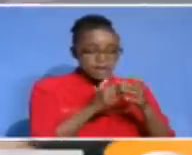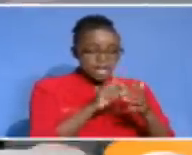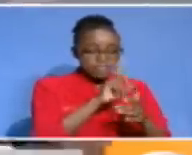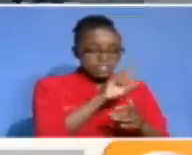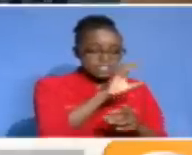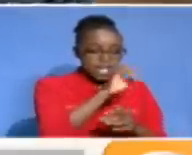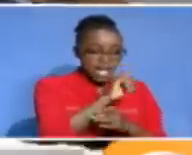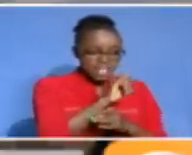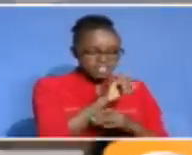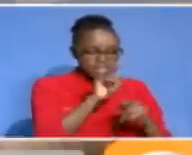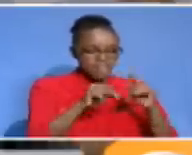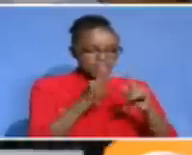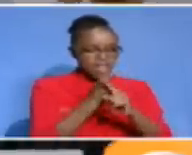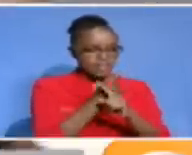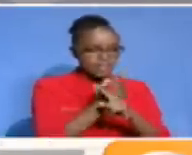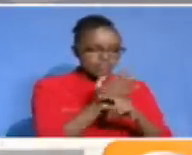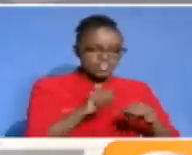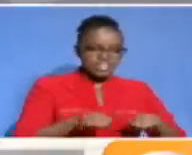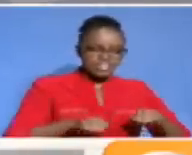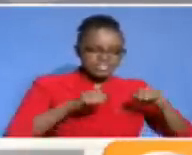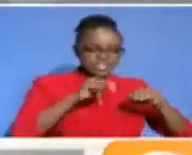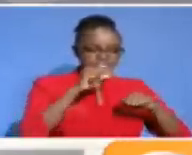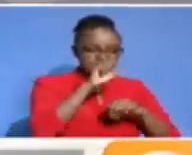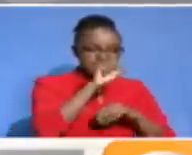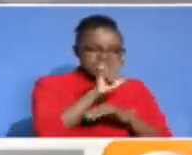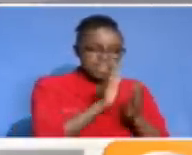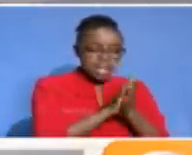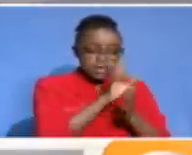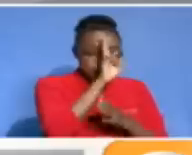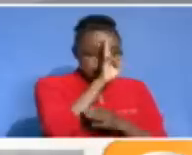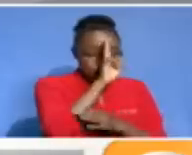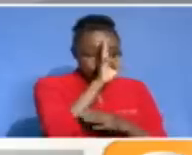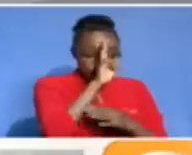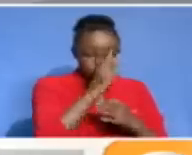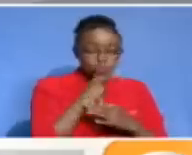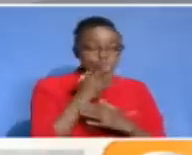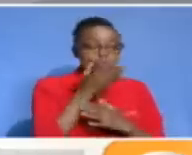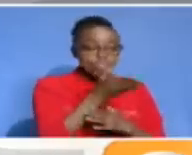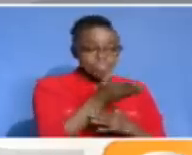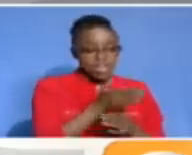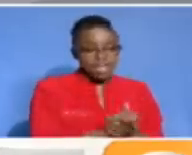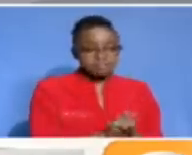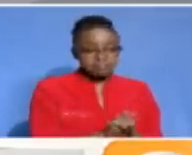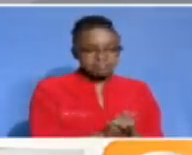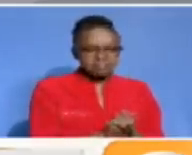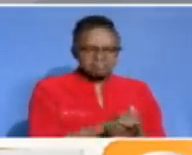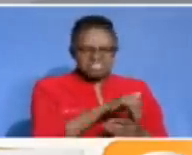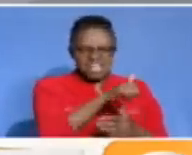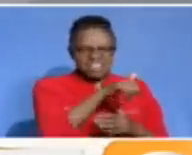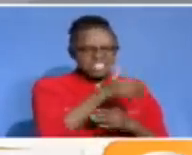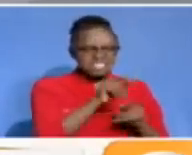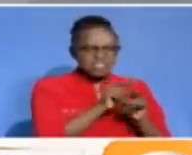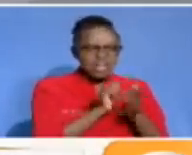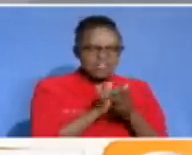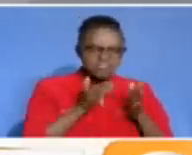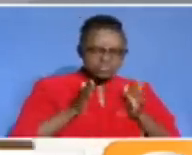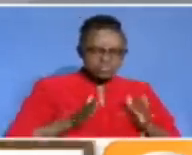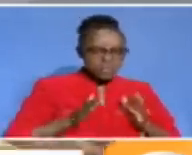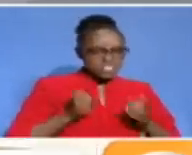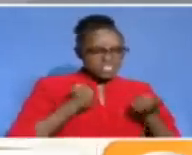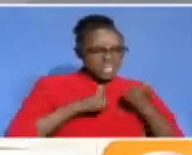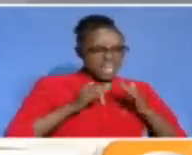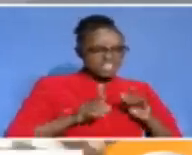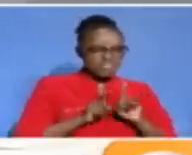DCIO and the other senior JSU and police officers who are there. On the other hand, you had the humanitarian actors who